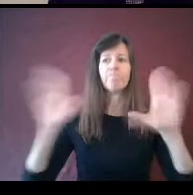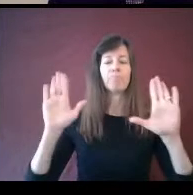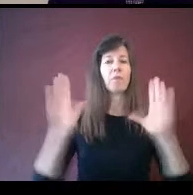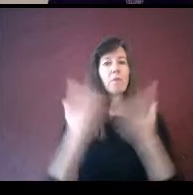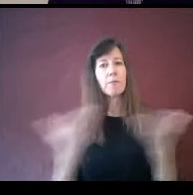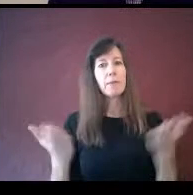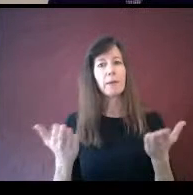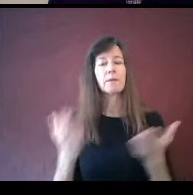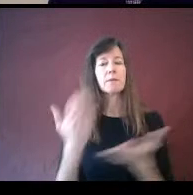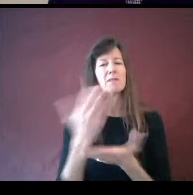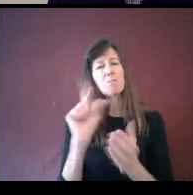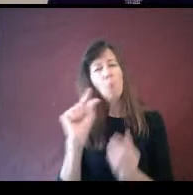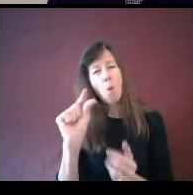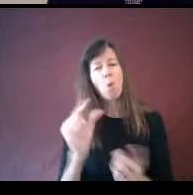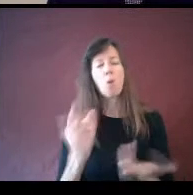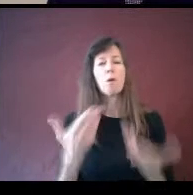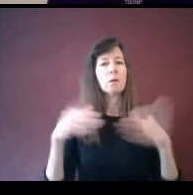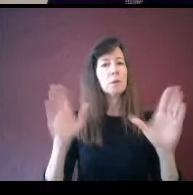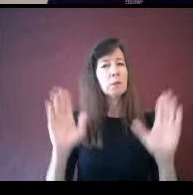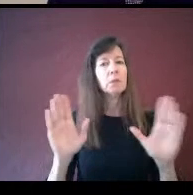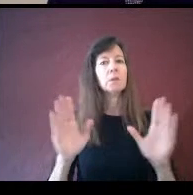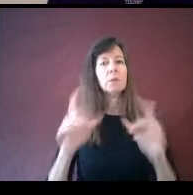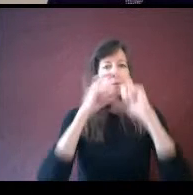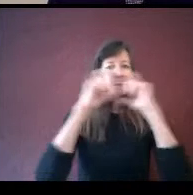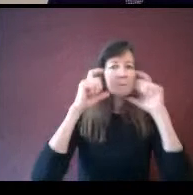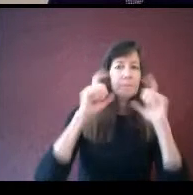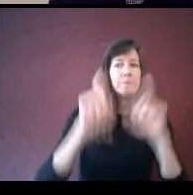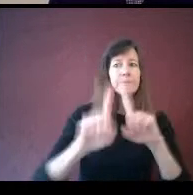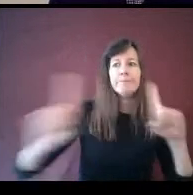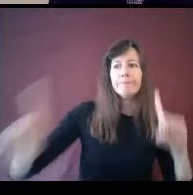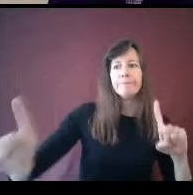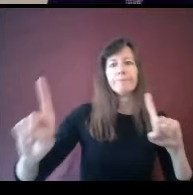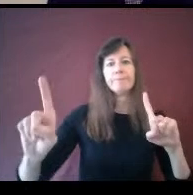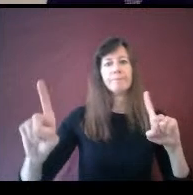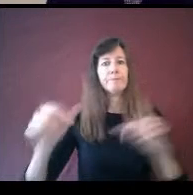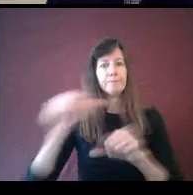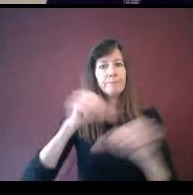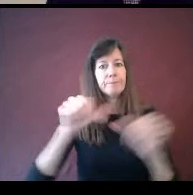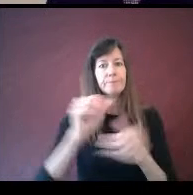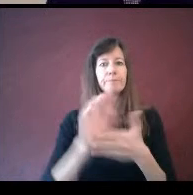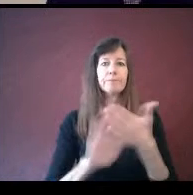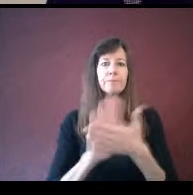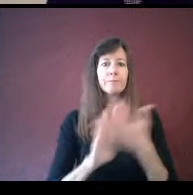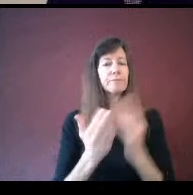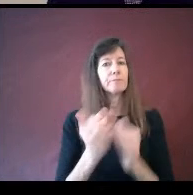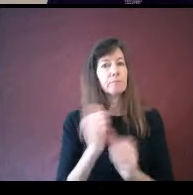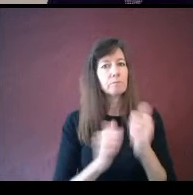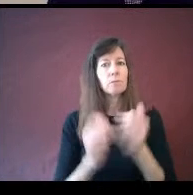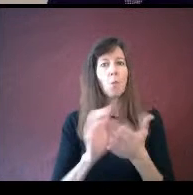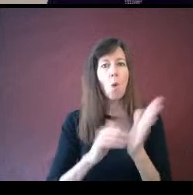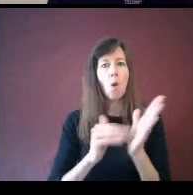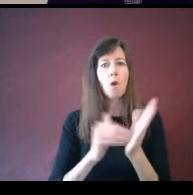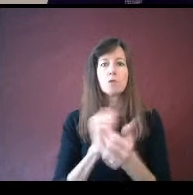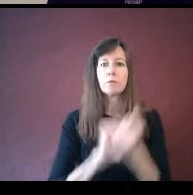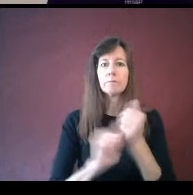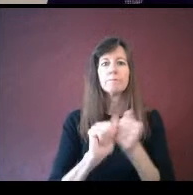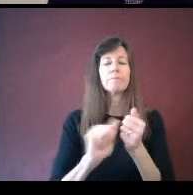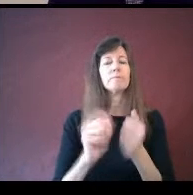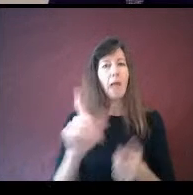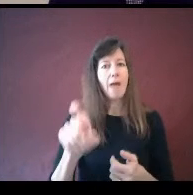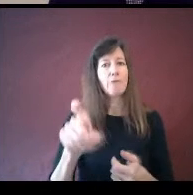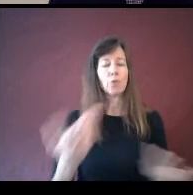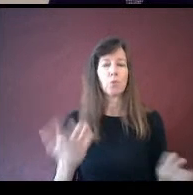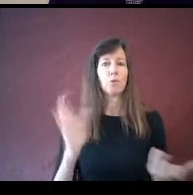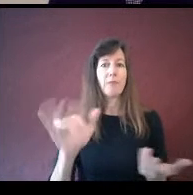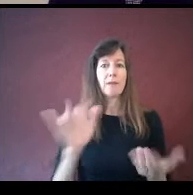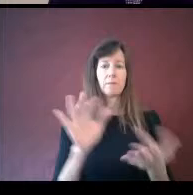a family in order to think about the rest of us. So once again, at a moment where I hope all of us are